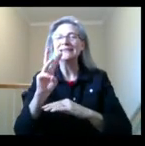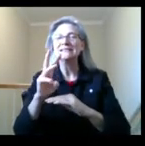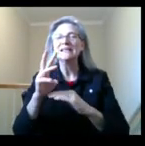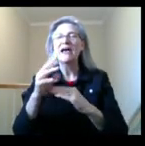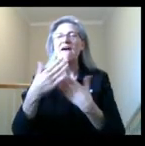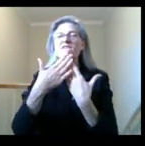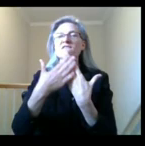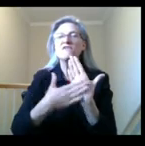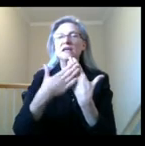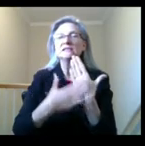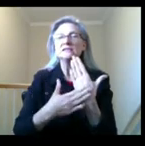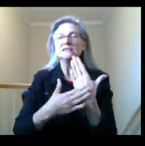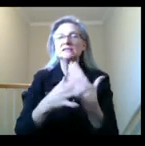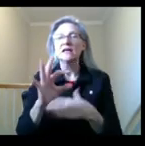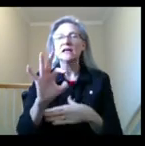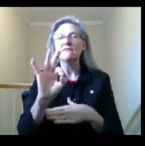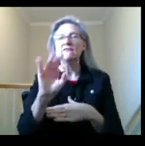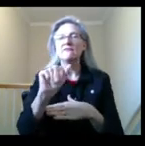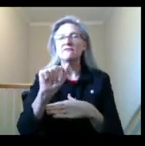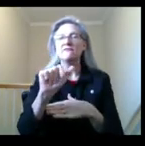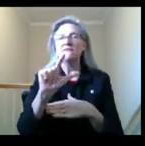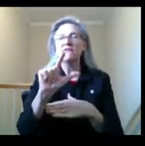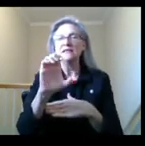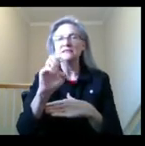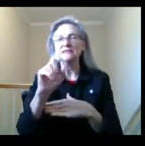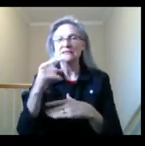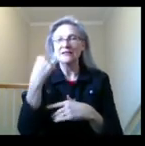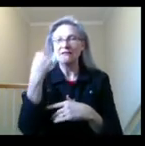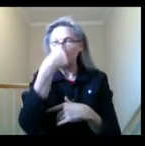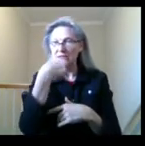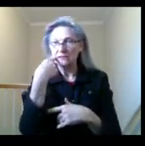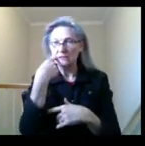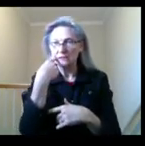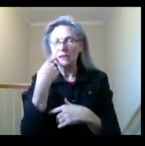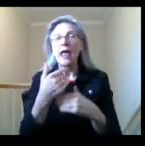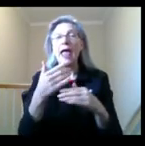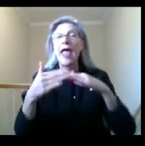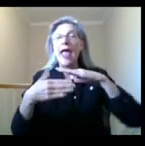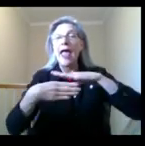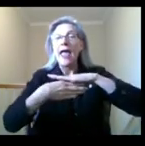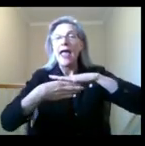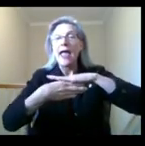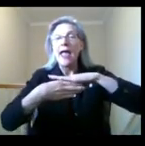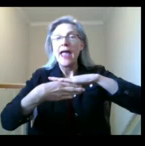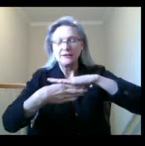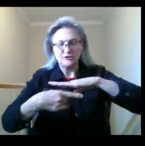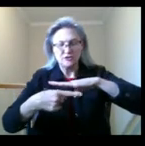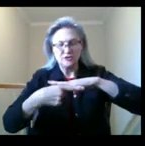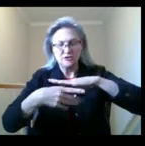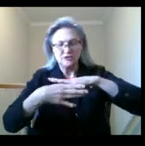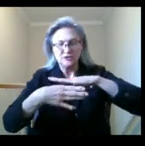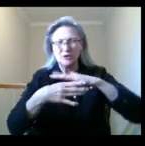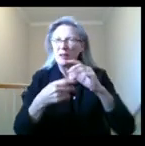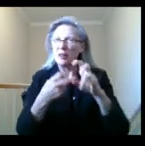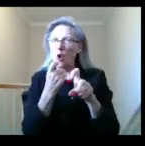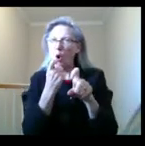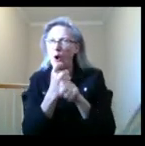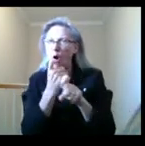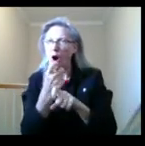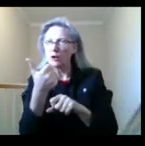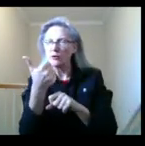6 Edges can be a little bit trickier, okay? When I have an